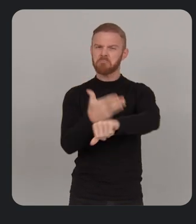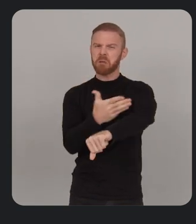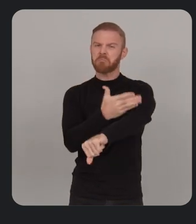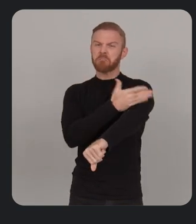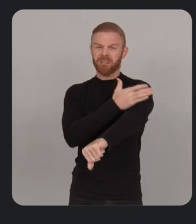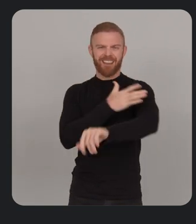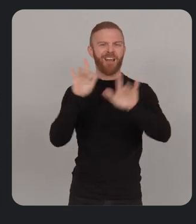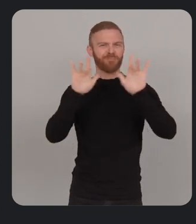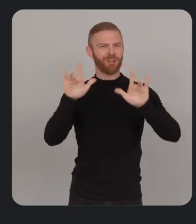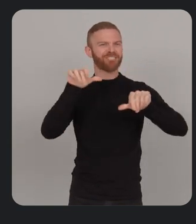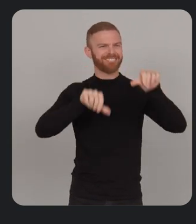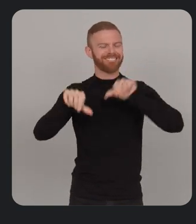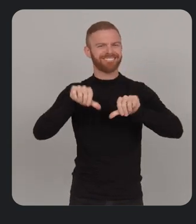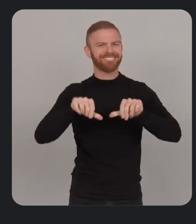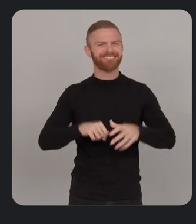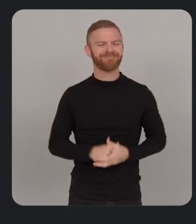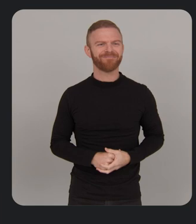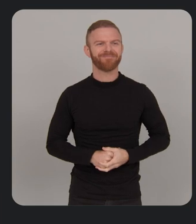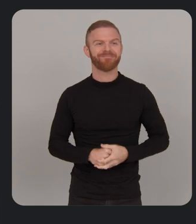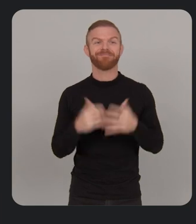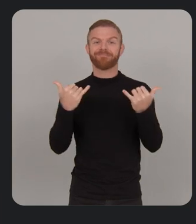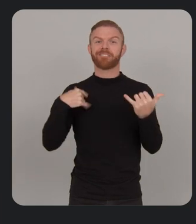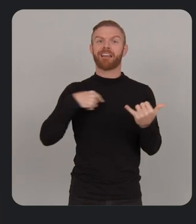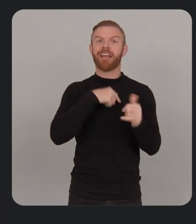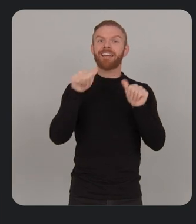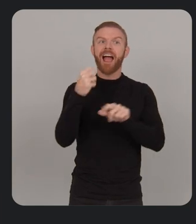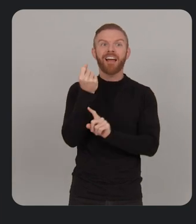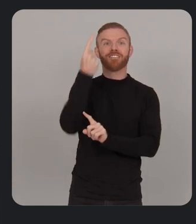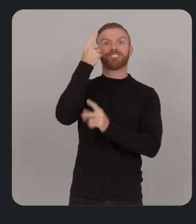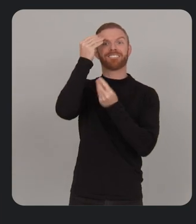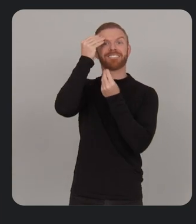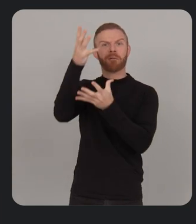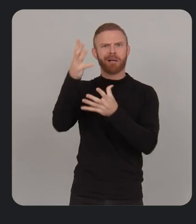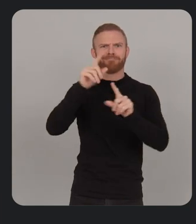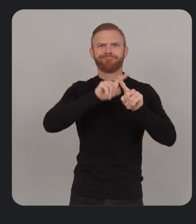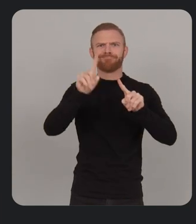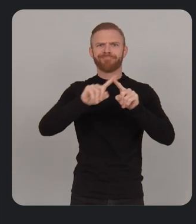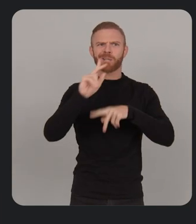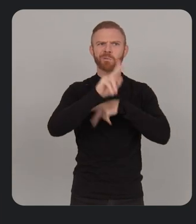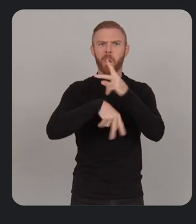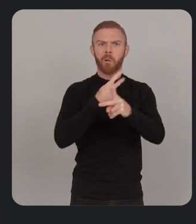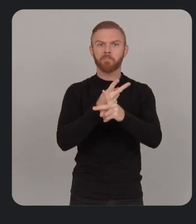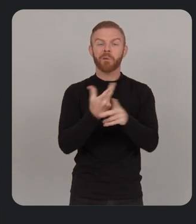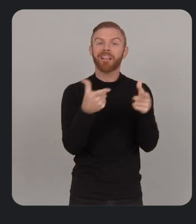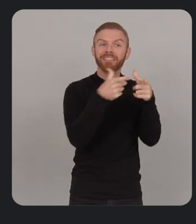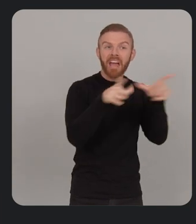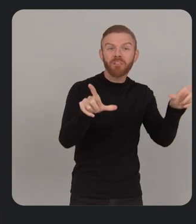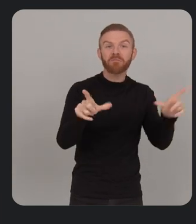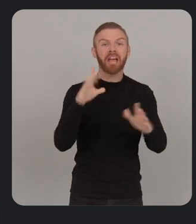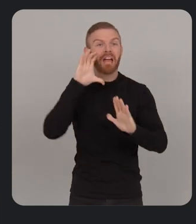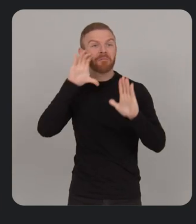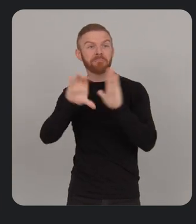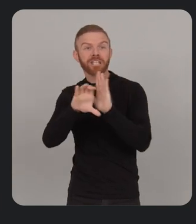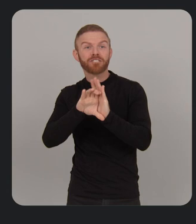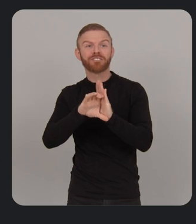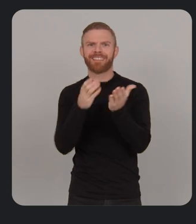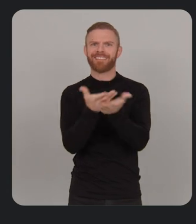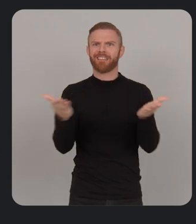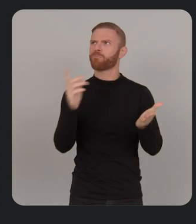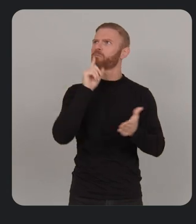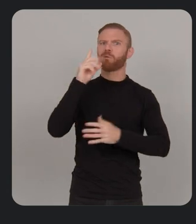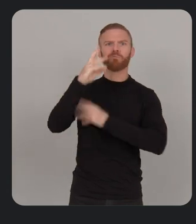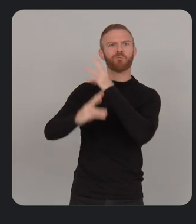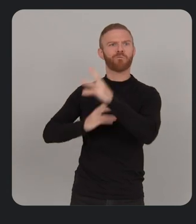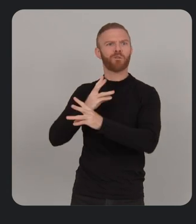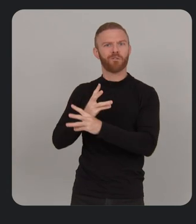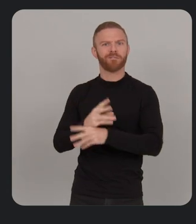science. We're now able to understand information in its many forms, from language to images to things in